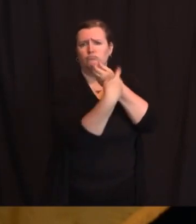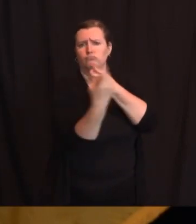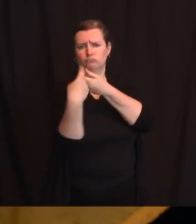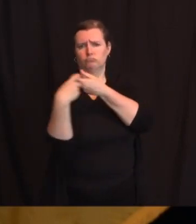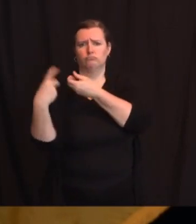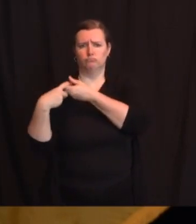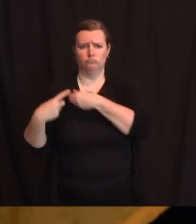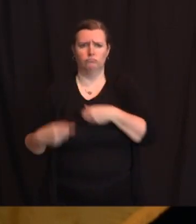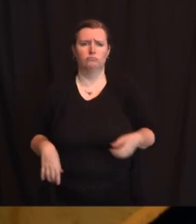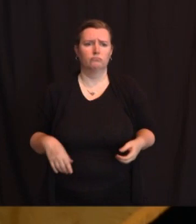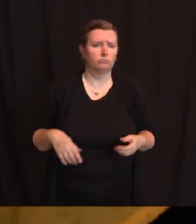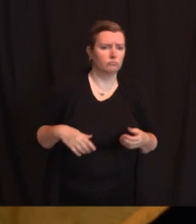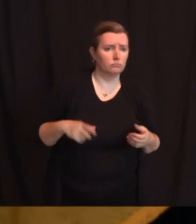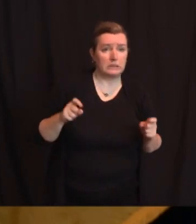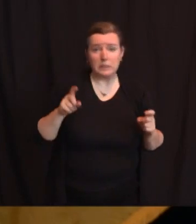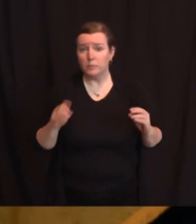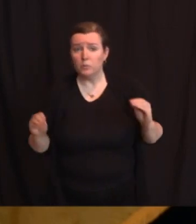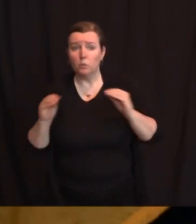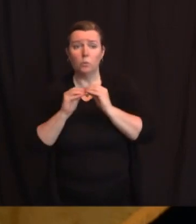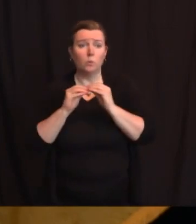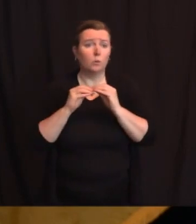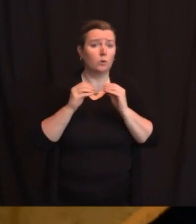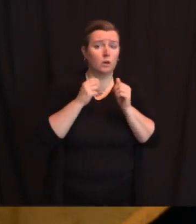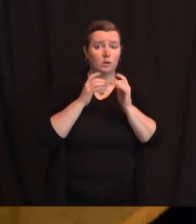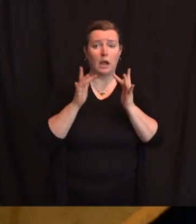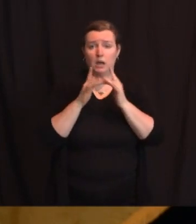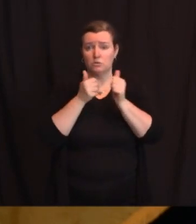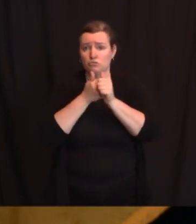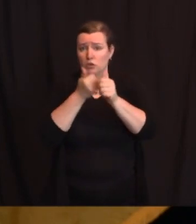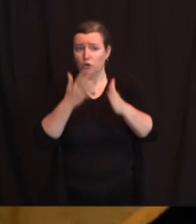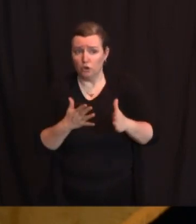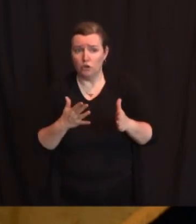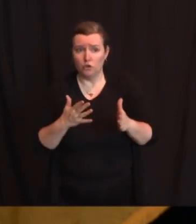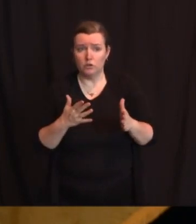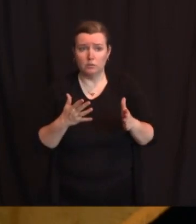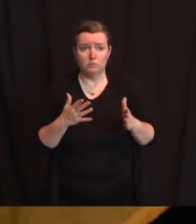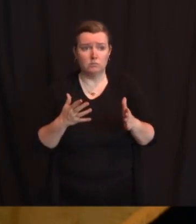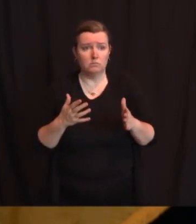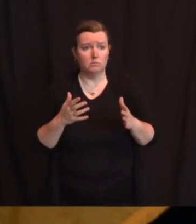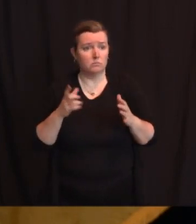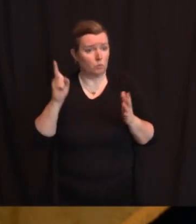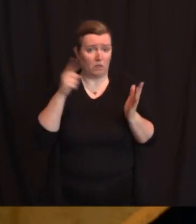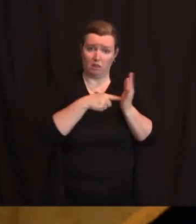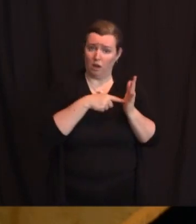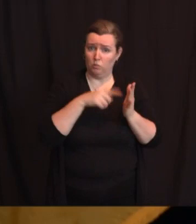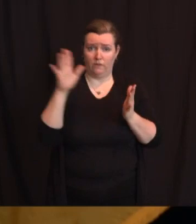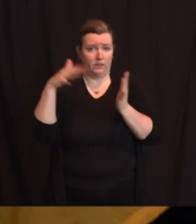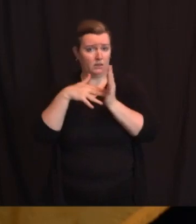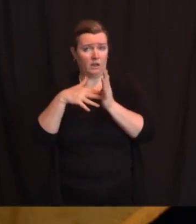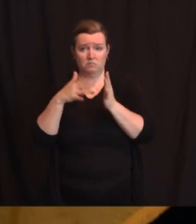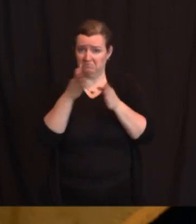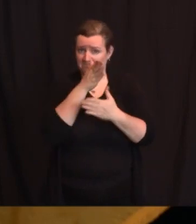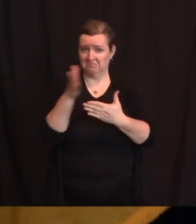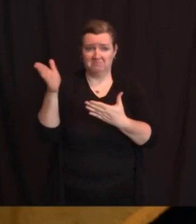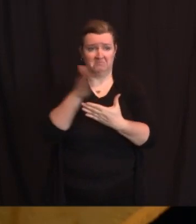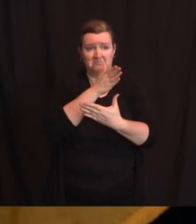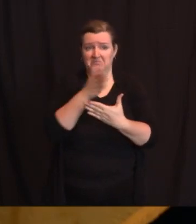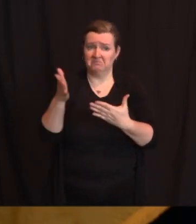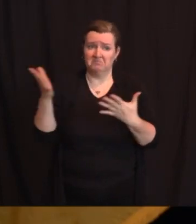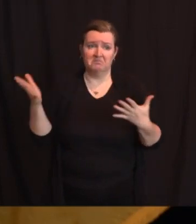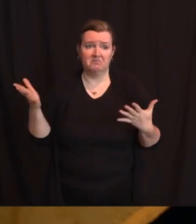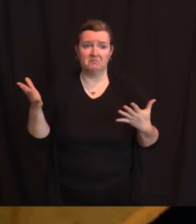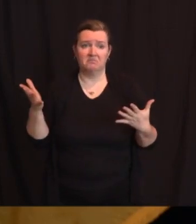contact tracer capacity that could reach into the thousands, and we are announcing a request for quotes to solicit